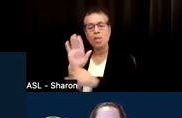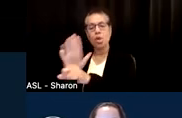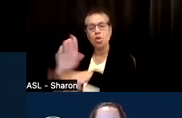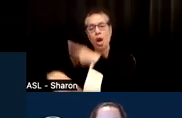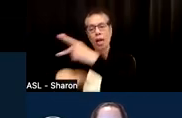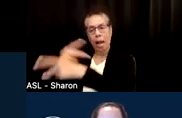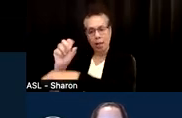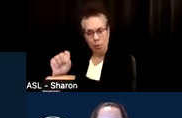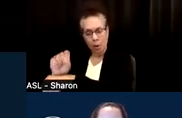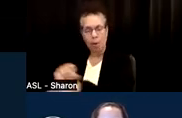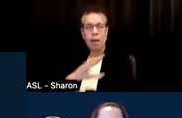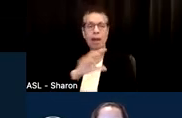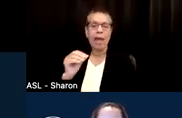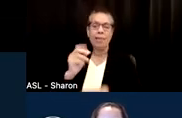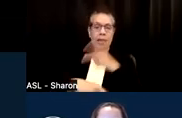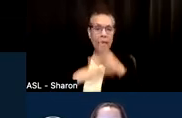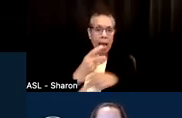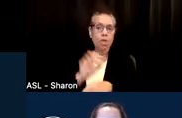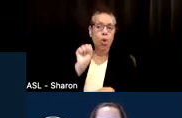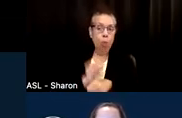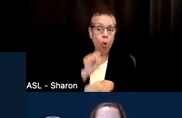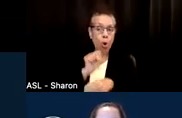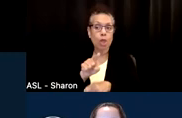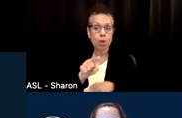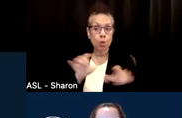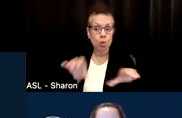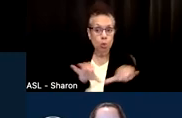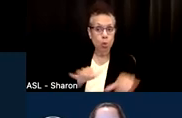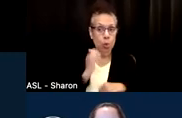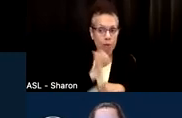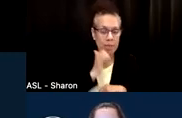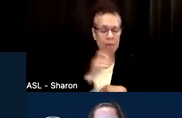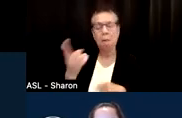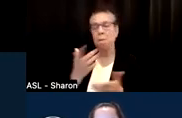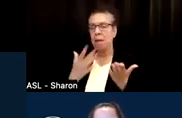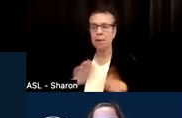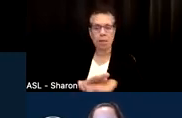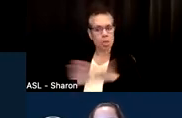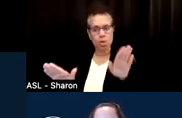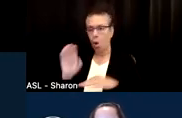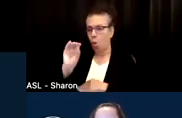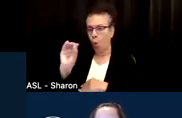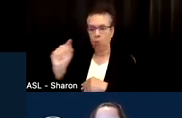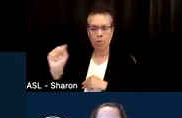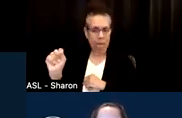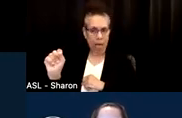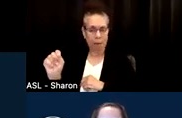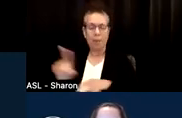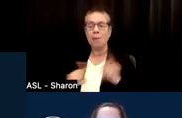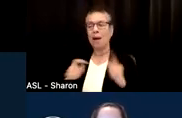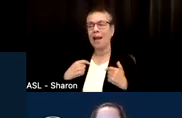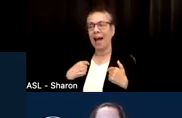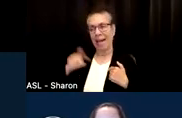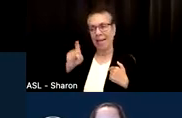and the type of job that you're performing, you may be exempt from overtime. But I think I would need a little bit